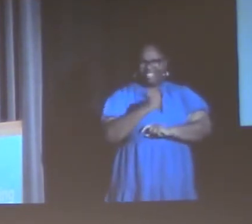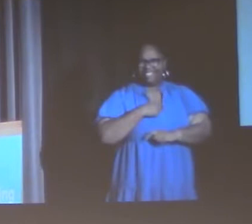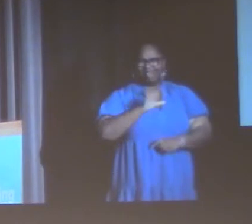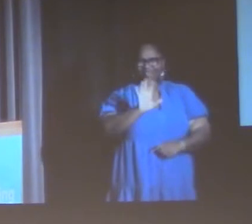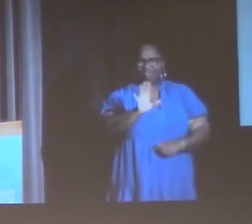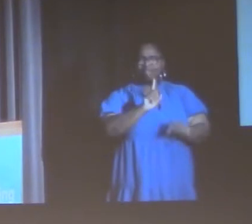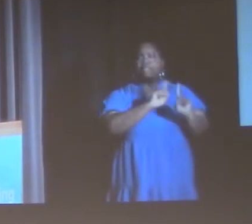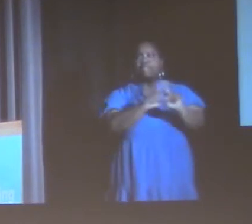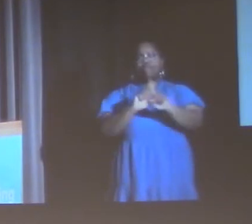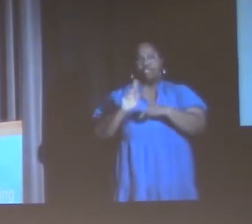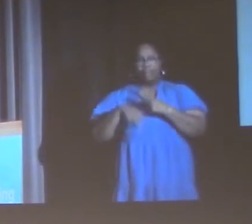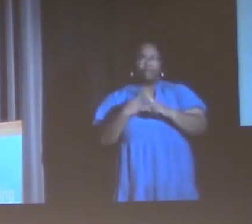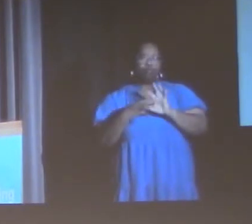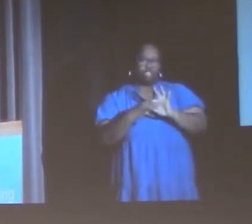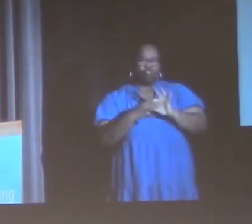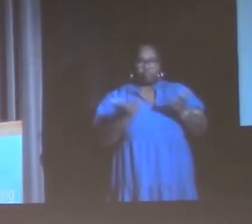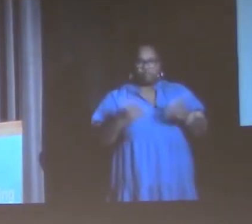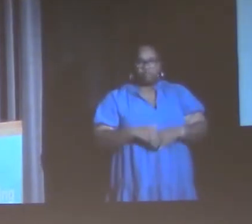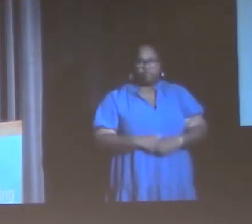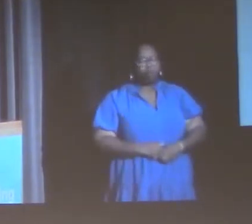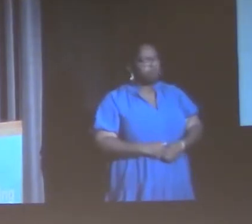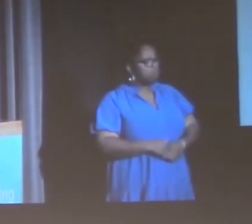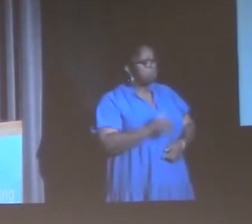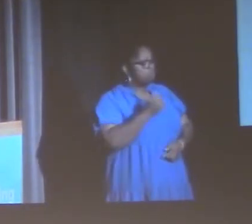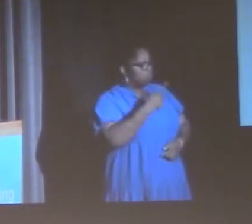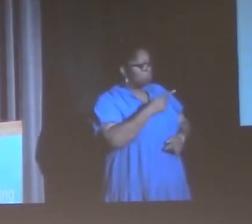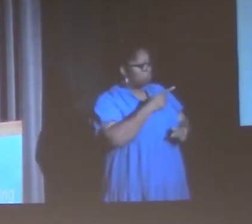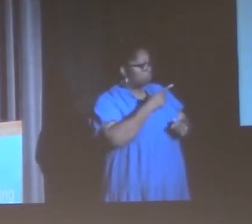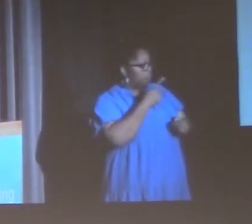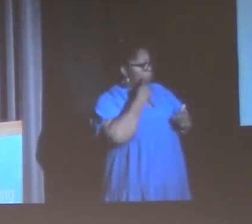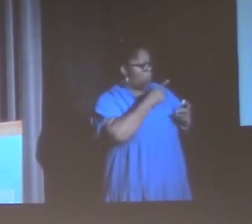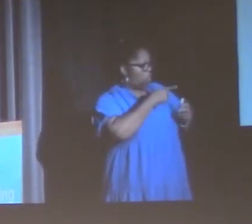relationship, I can say. With a given person, for instance, like